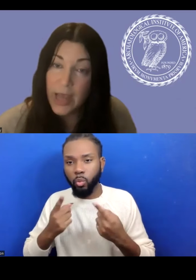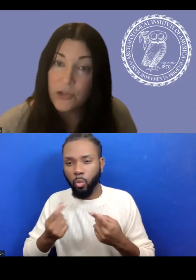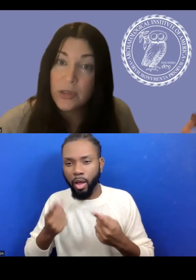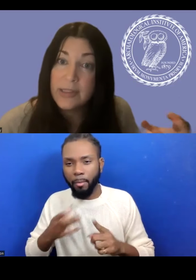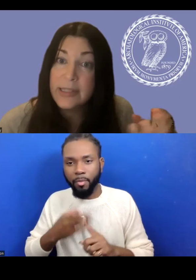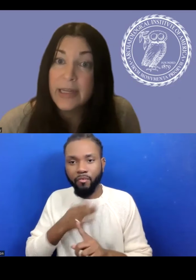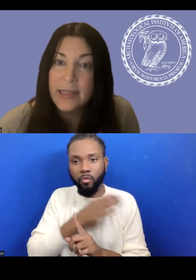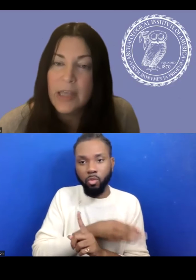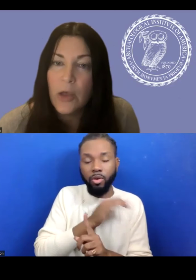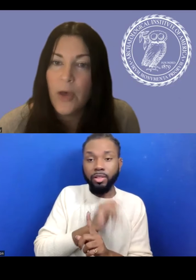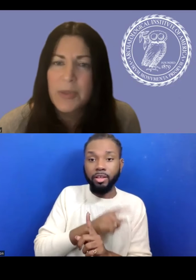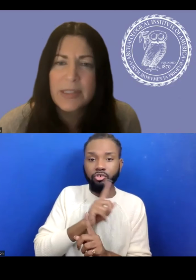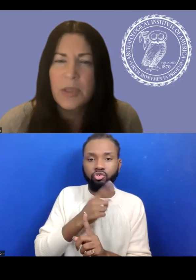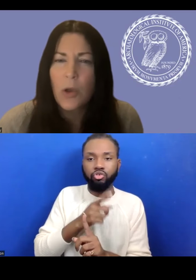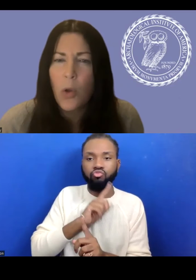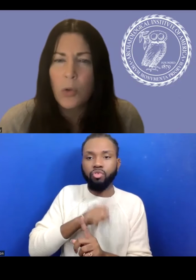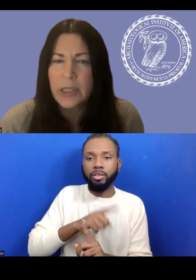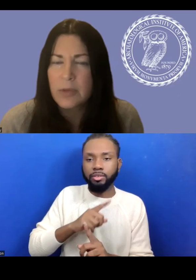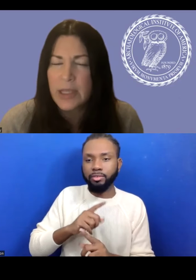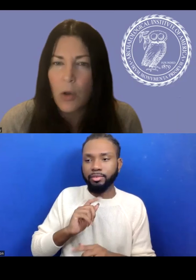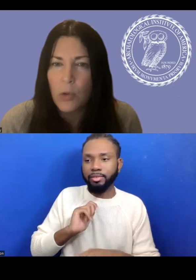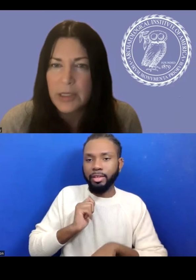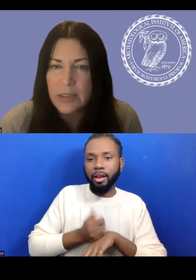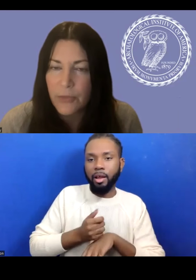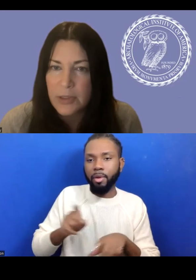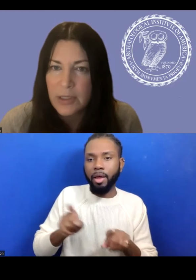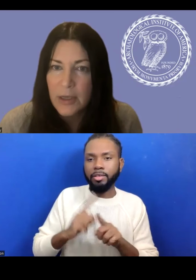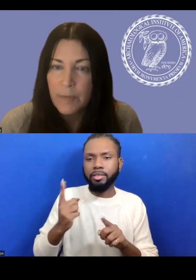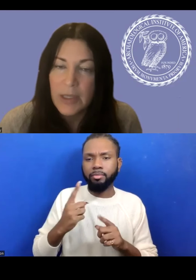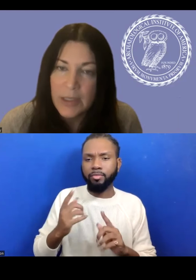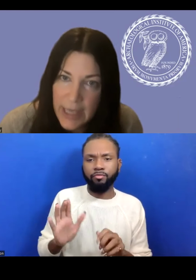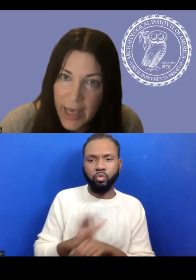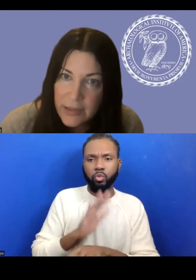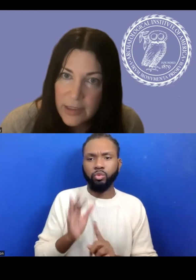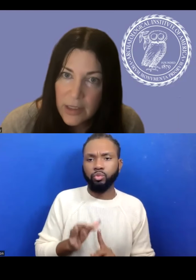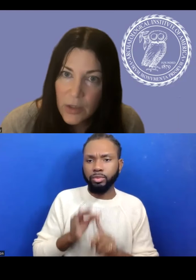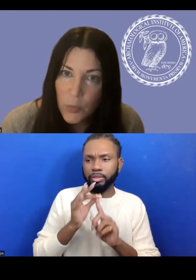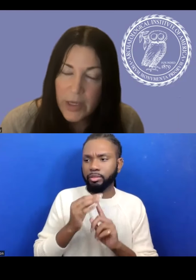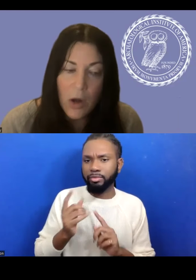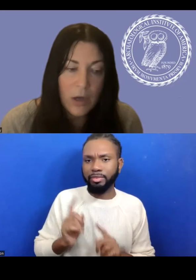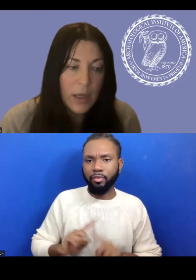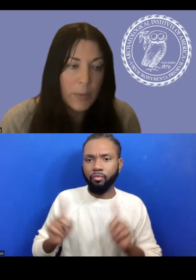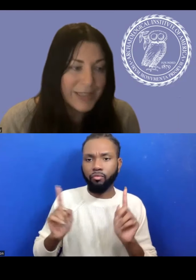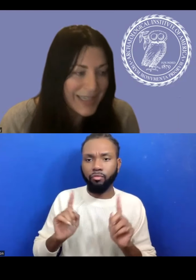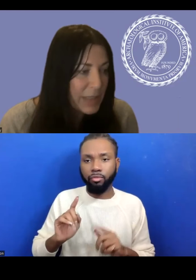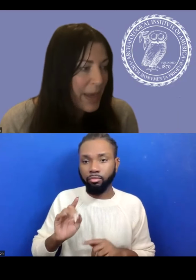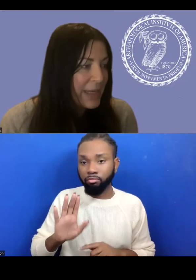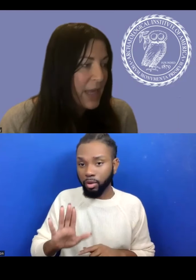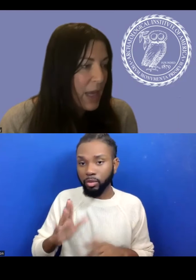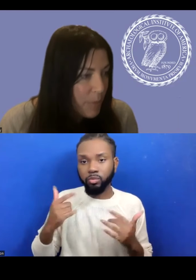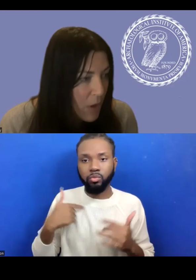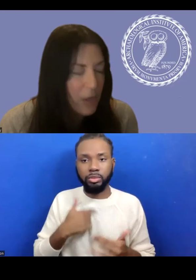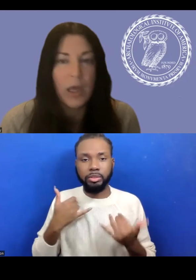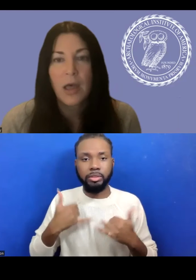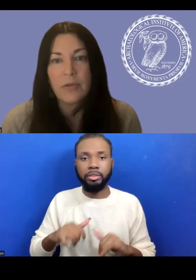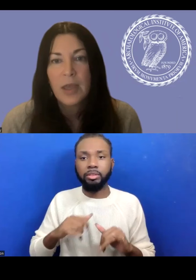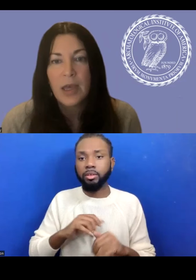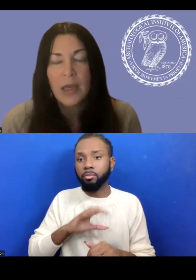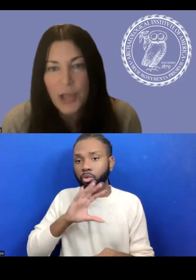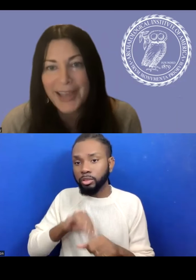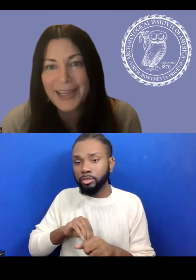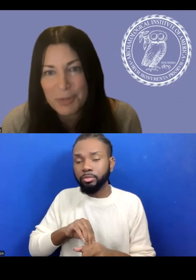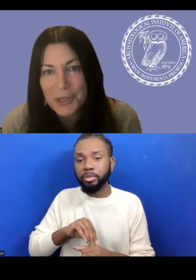a reaction setting itself up as something wholly unique, wholly different. And yet we are participating and part